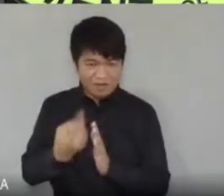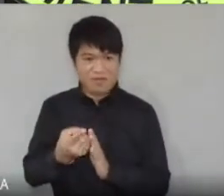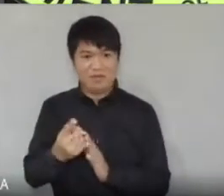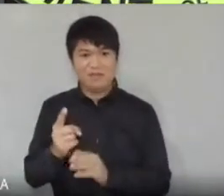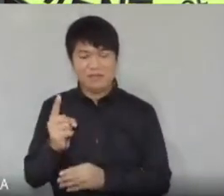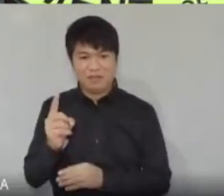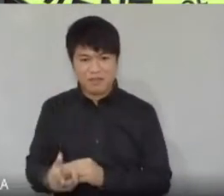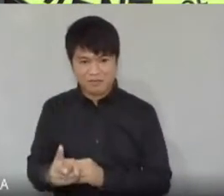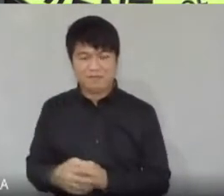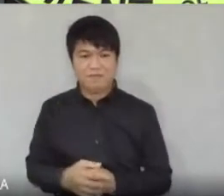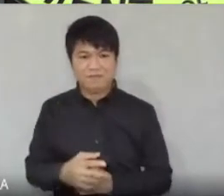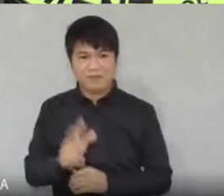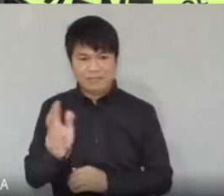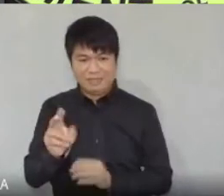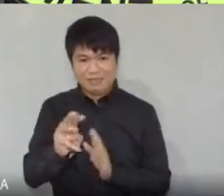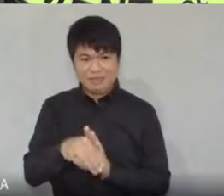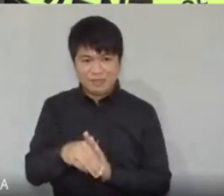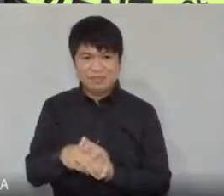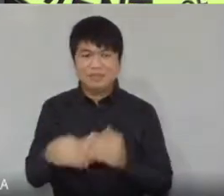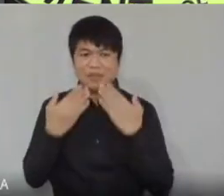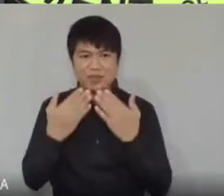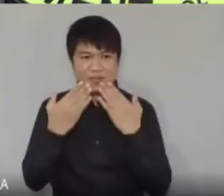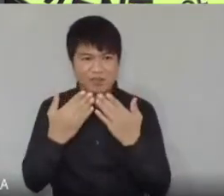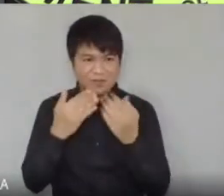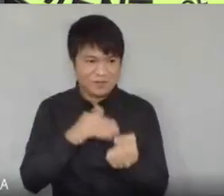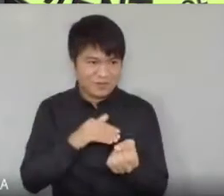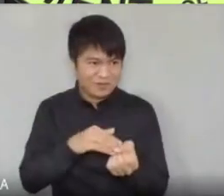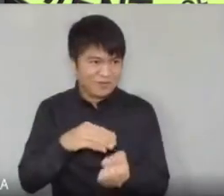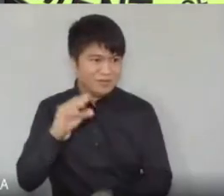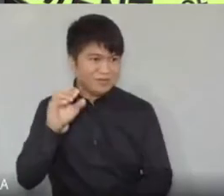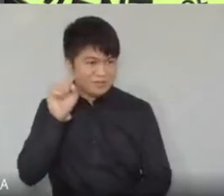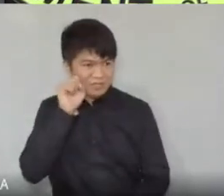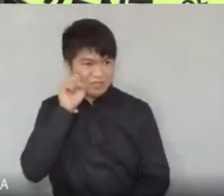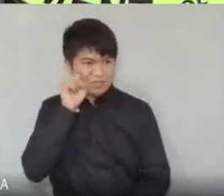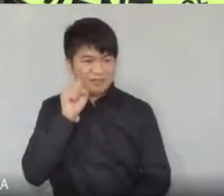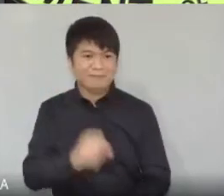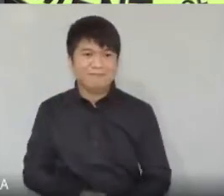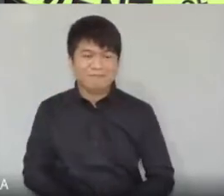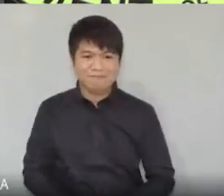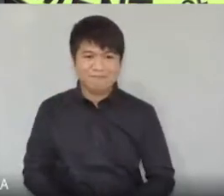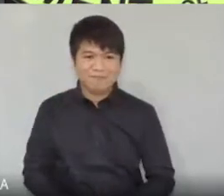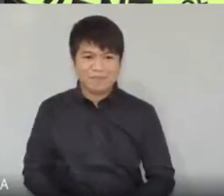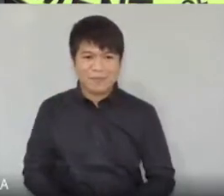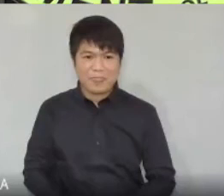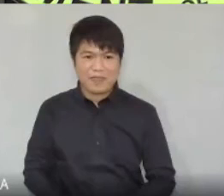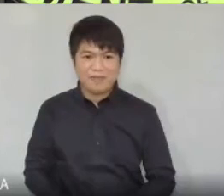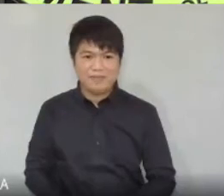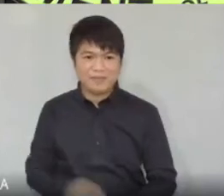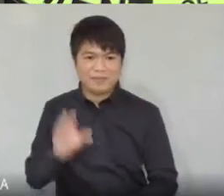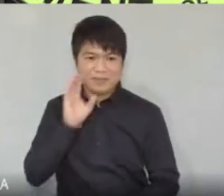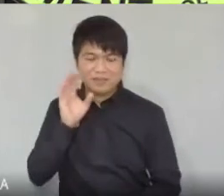Ay, tinext ko na aking takeaway say ICT is the driver. Okay? For this, because after all, it's